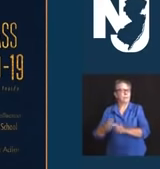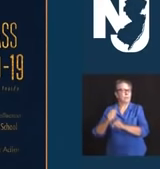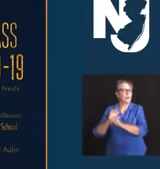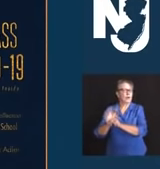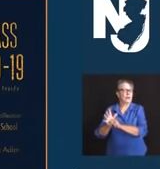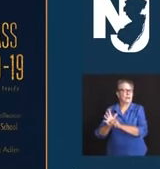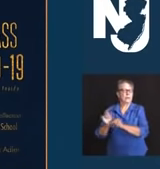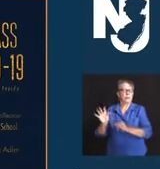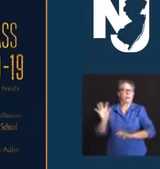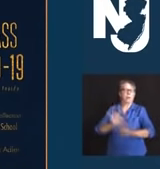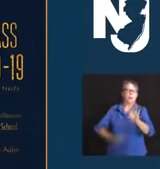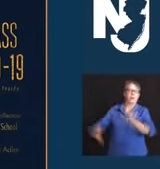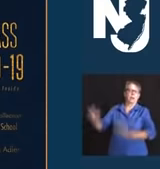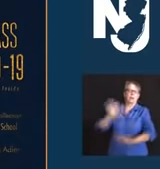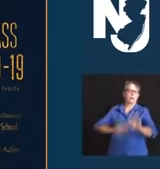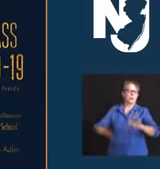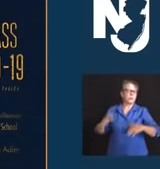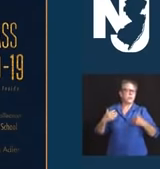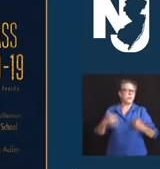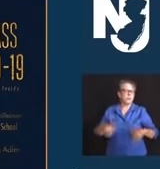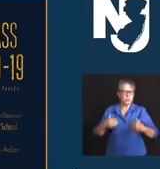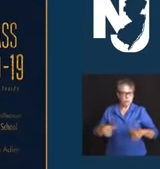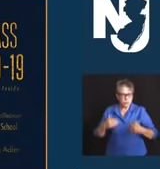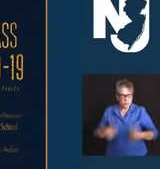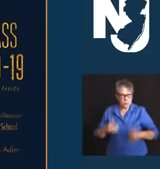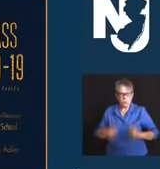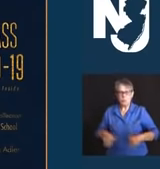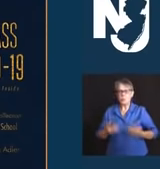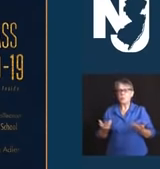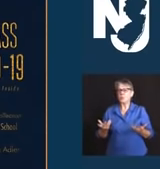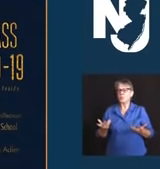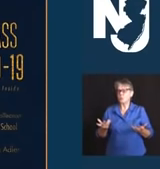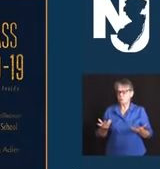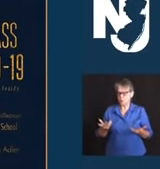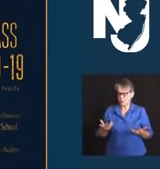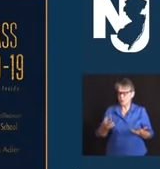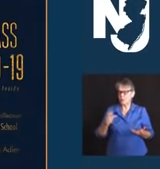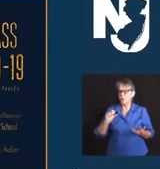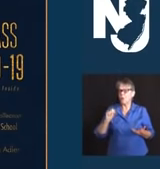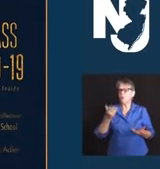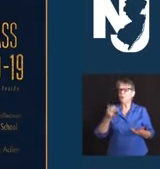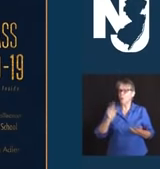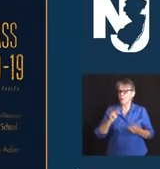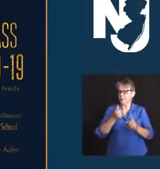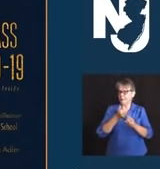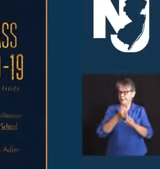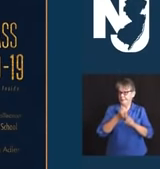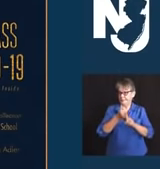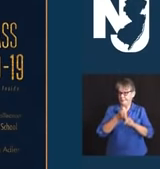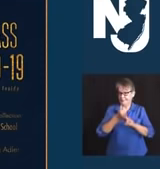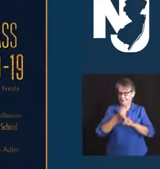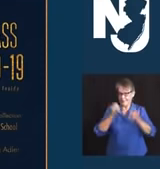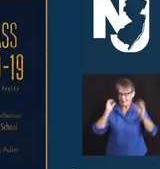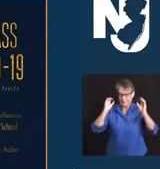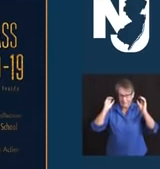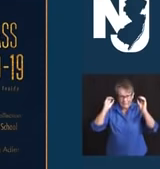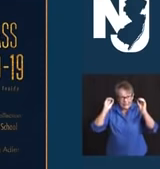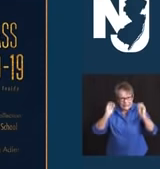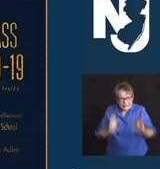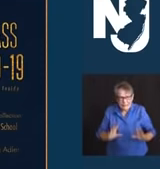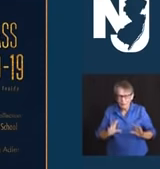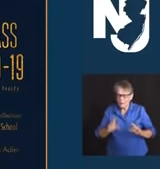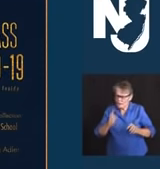The commitment Sean has to his students, not just to their education, but to their well-being, is not unique. It is shared by